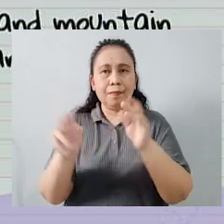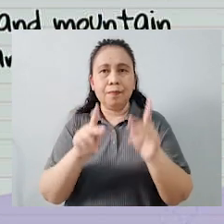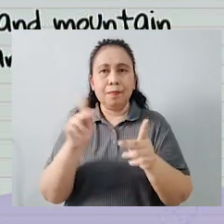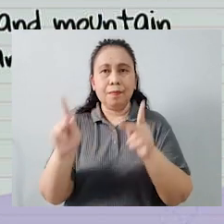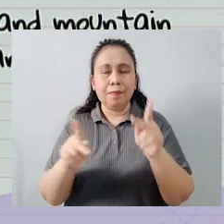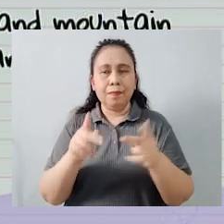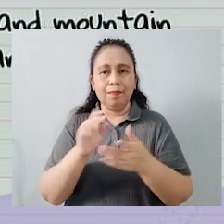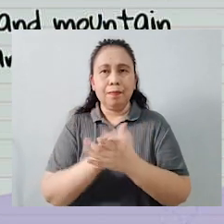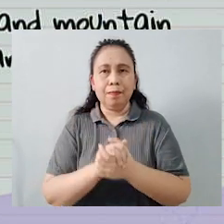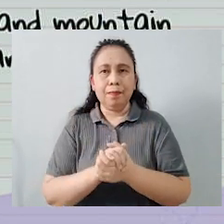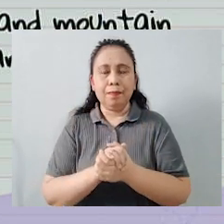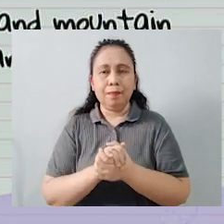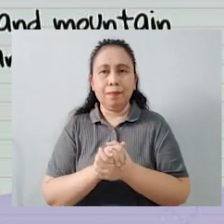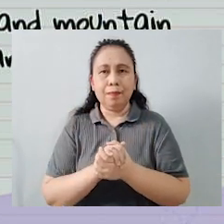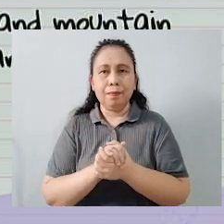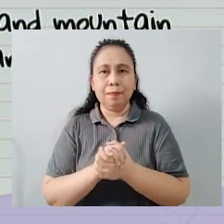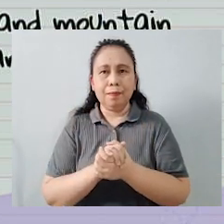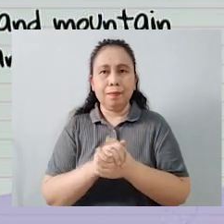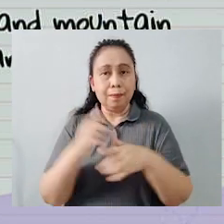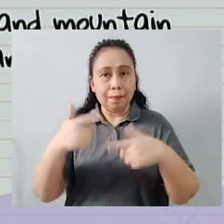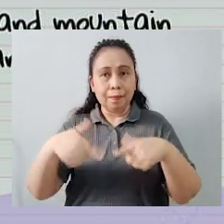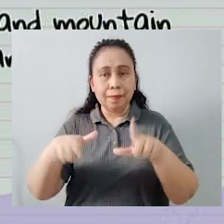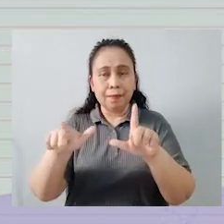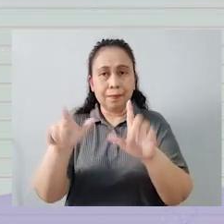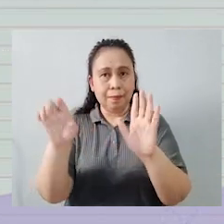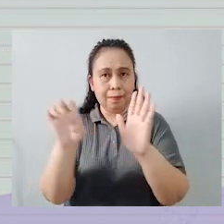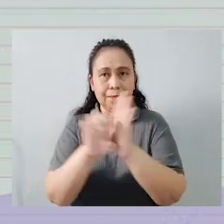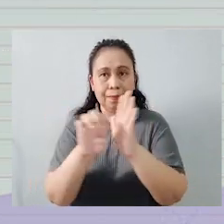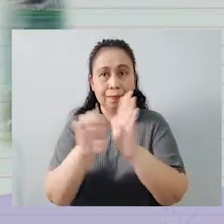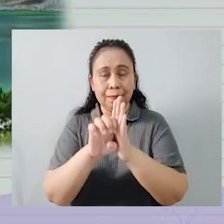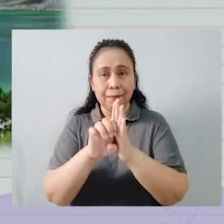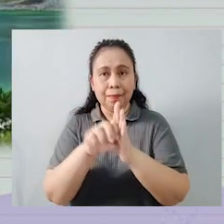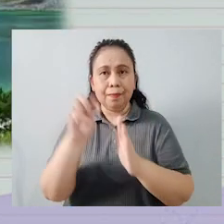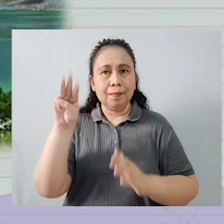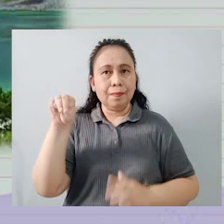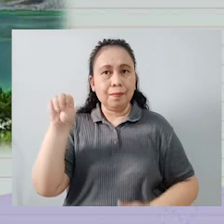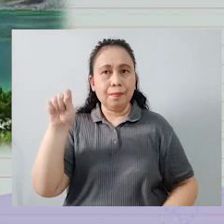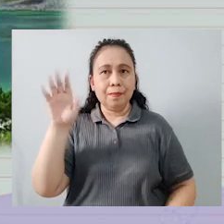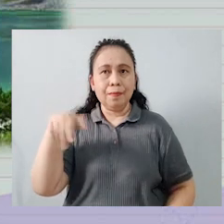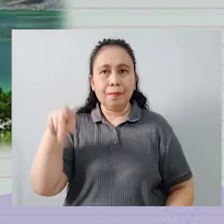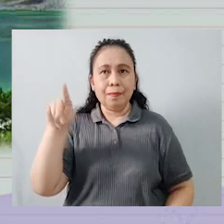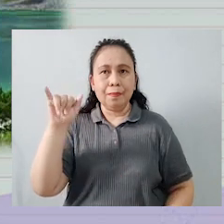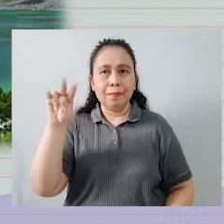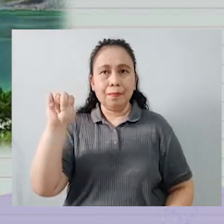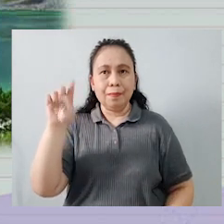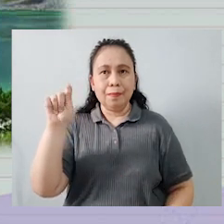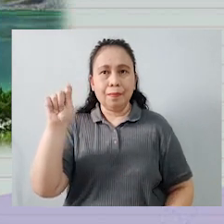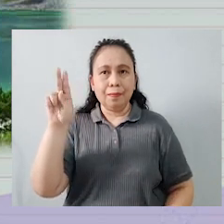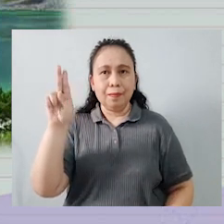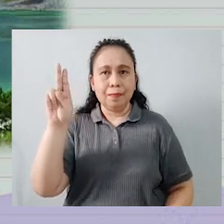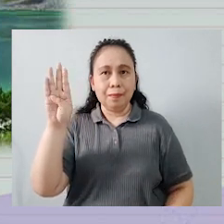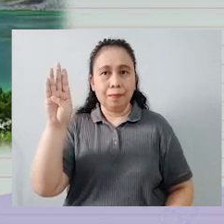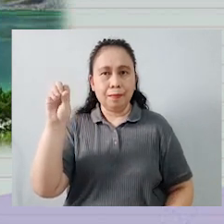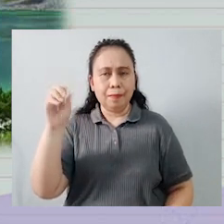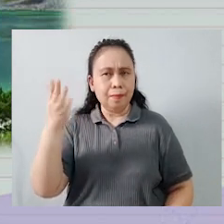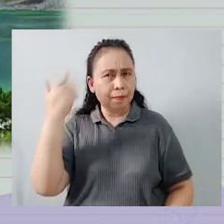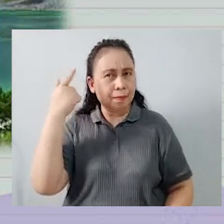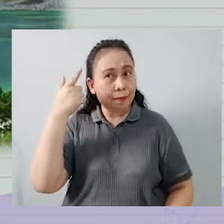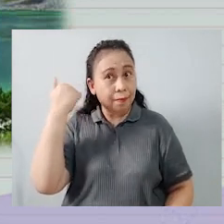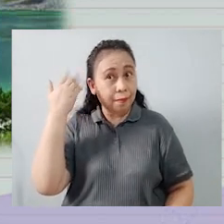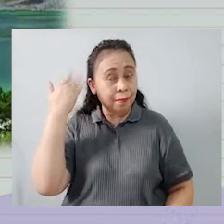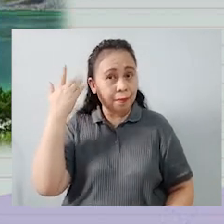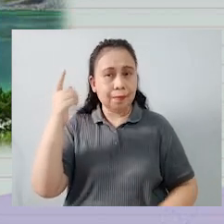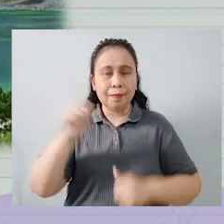countless ways. Let us take, for example, Mount Pinatubo. Because of its activities in the